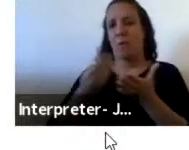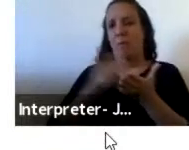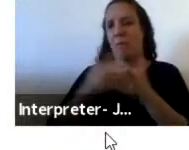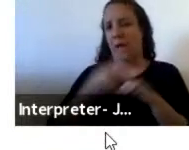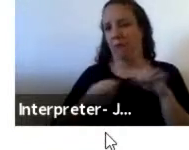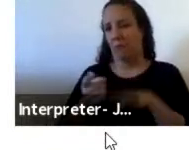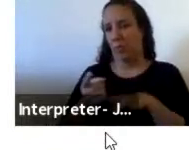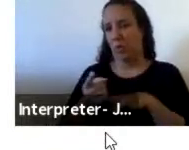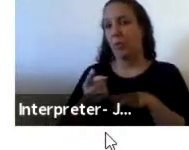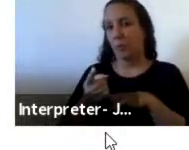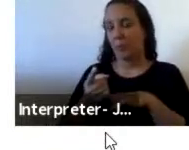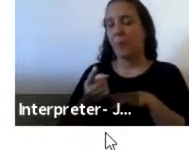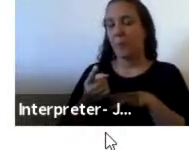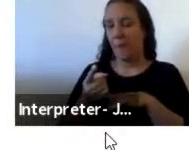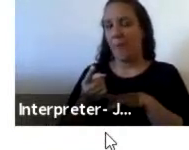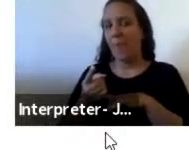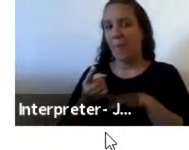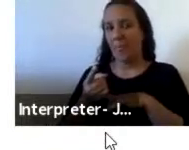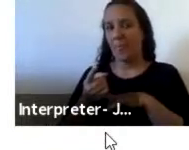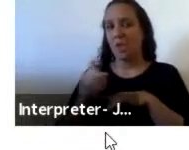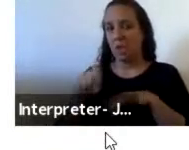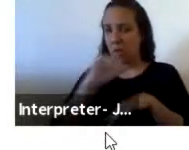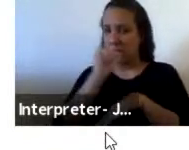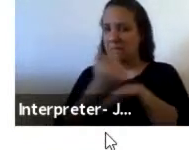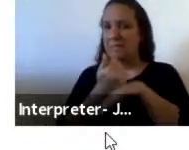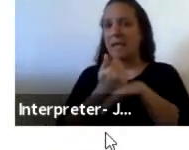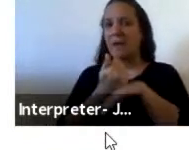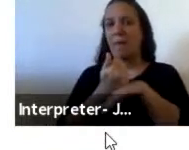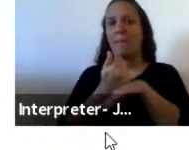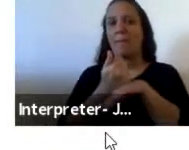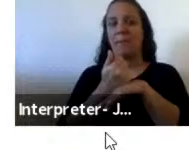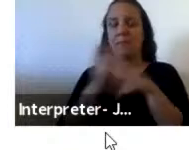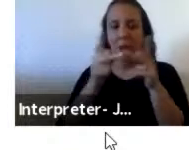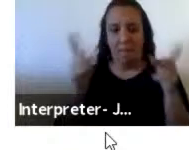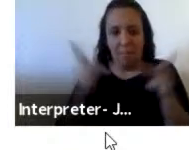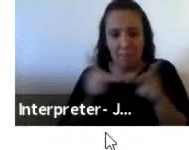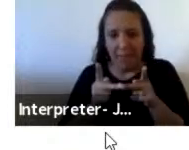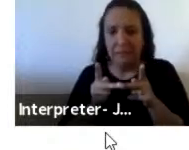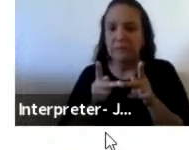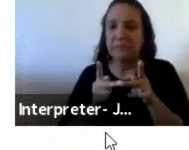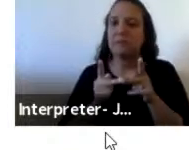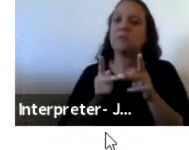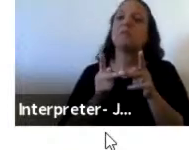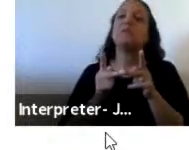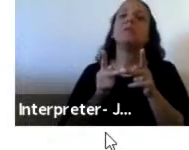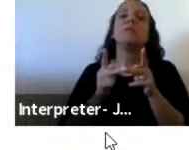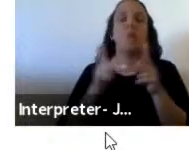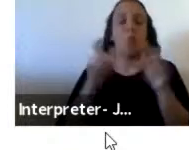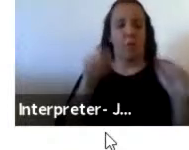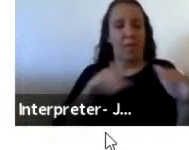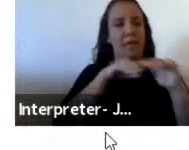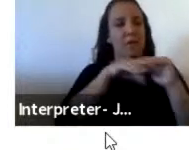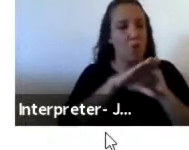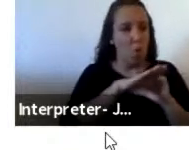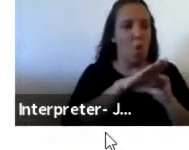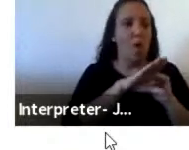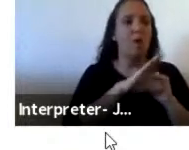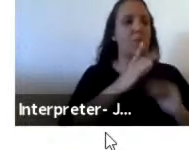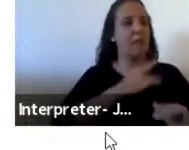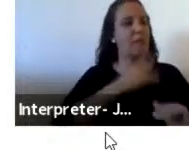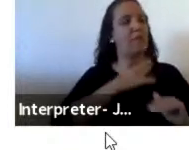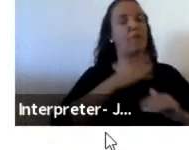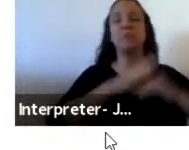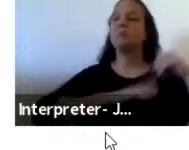actually created a platform that we feel welcome. You created a platform that we come in and the customer